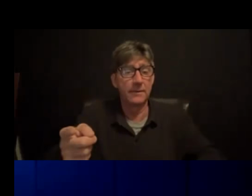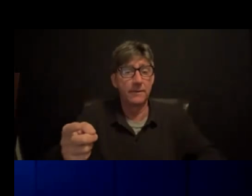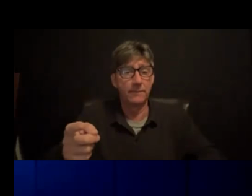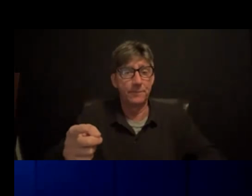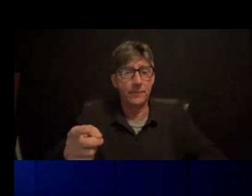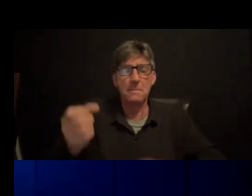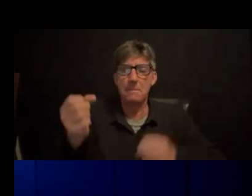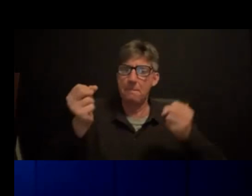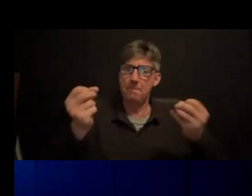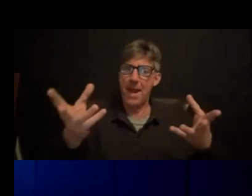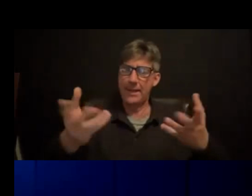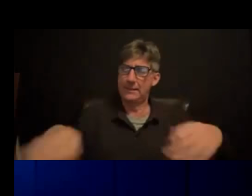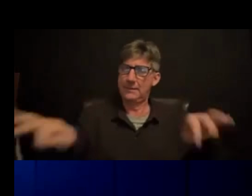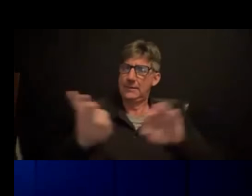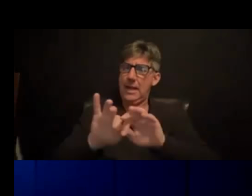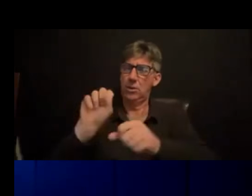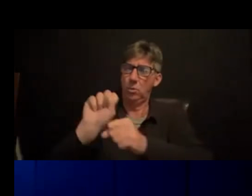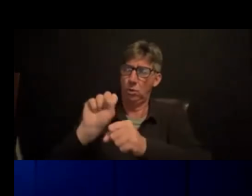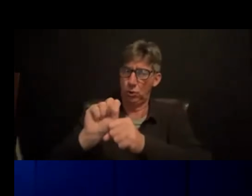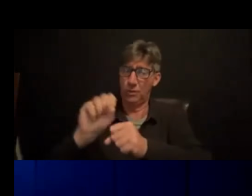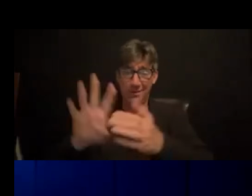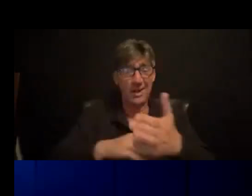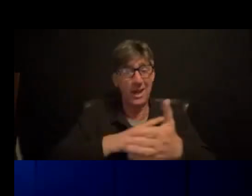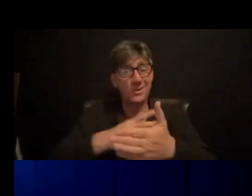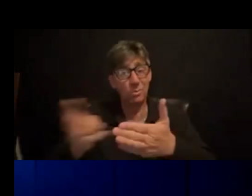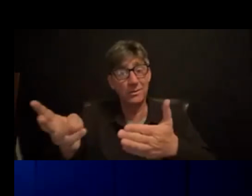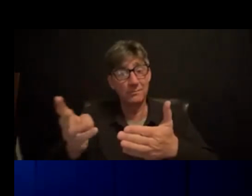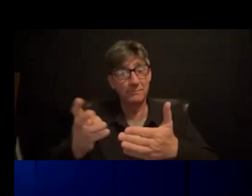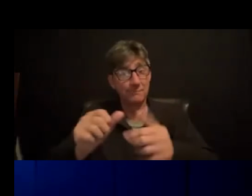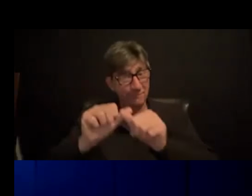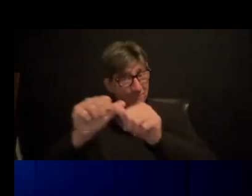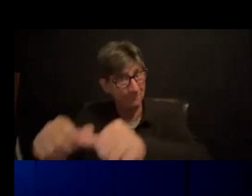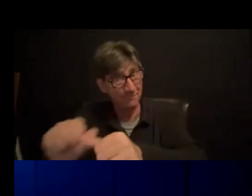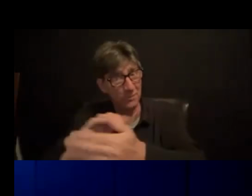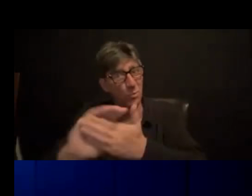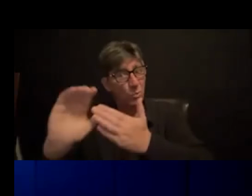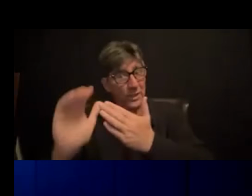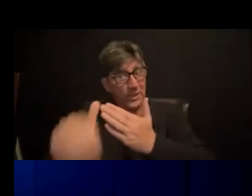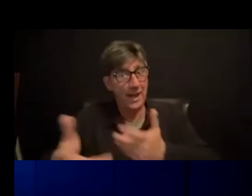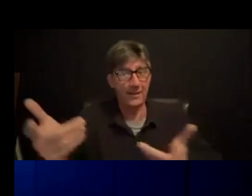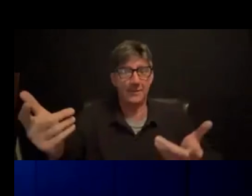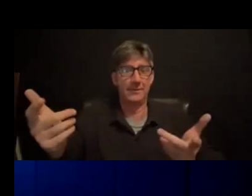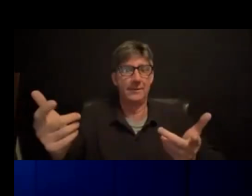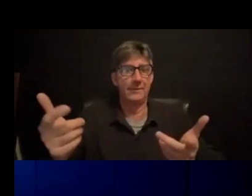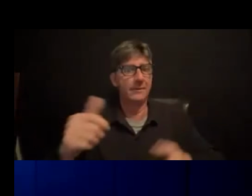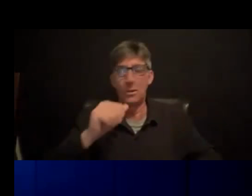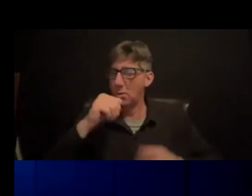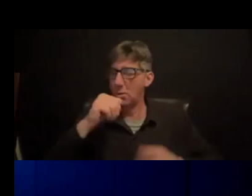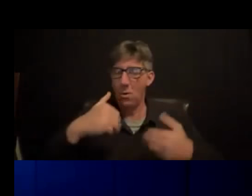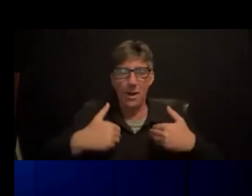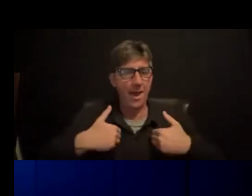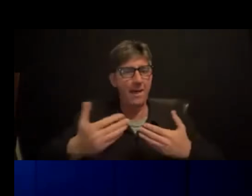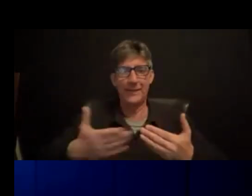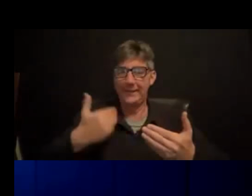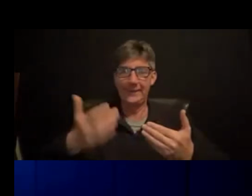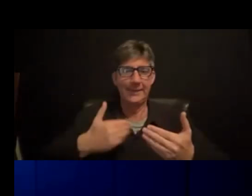essential workers have schedules that span weekends and don't have often easy access,